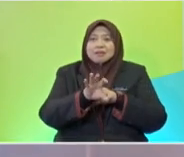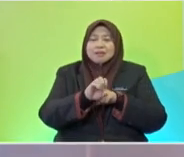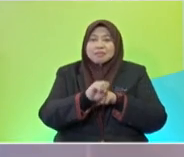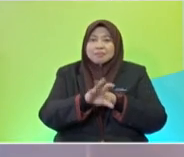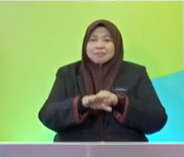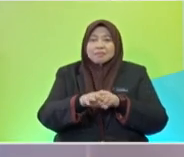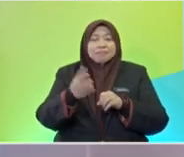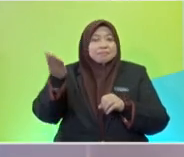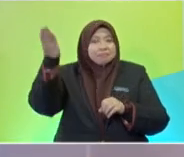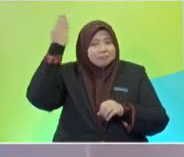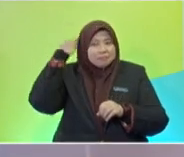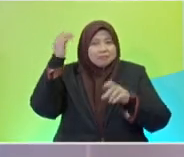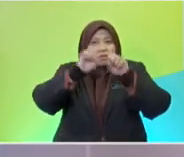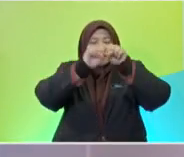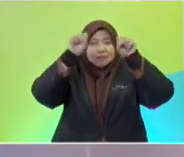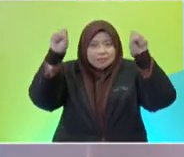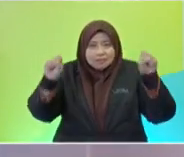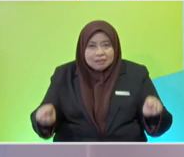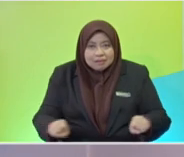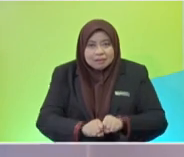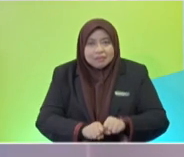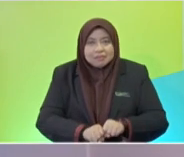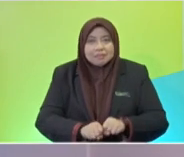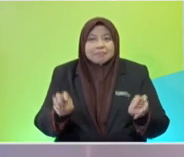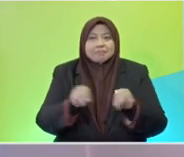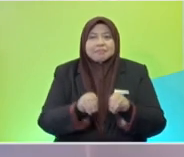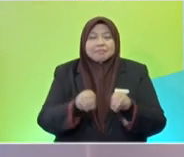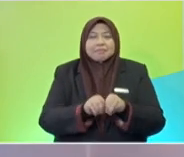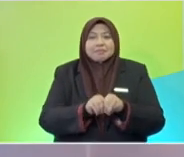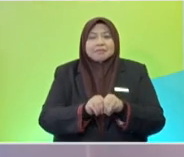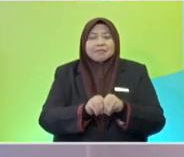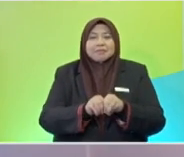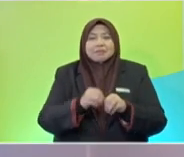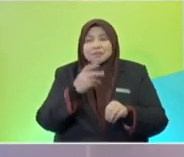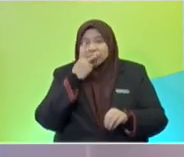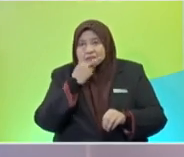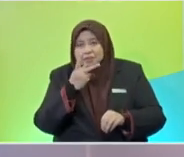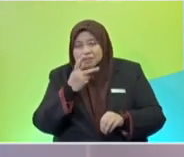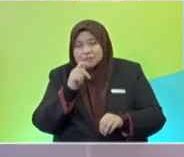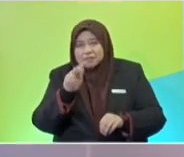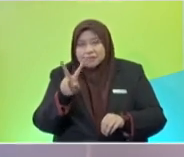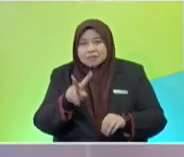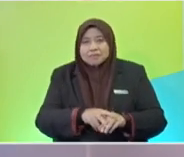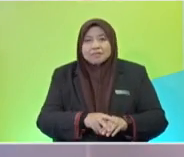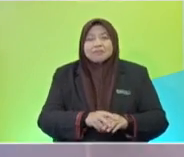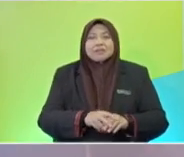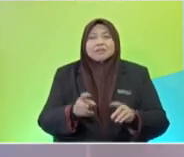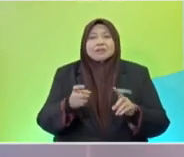the screen. Oh. It's like a puppet show. It's like we are watching television, mm-hmm. but it's